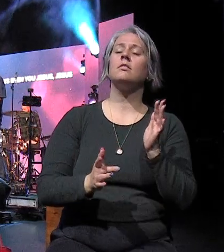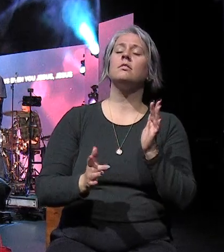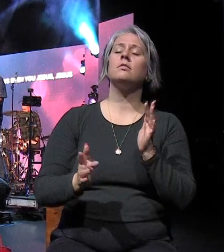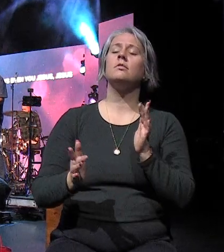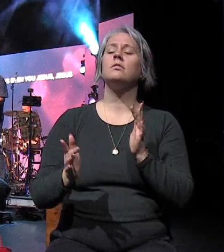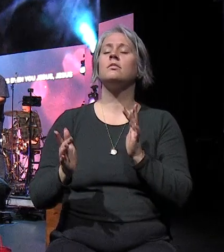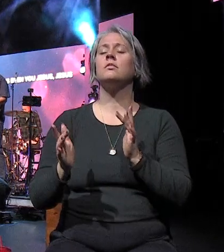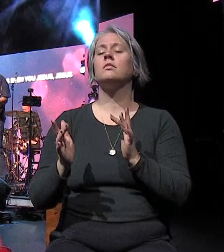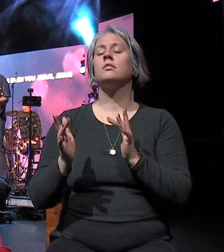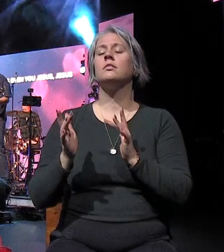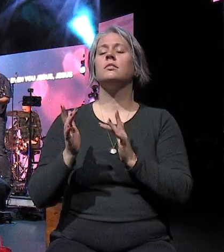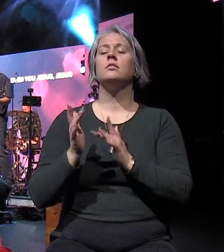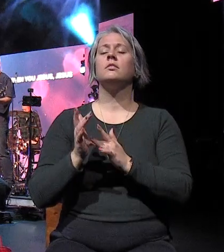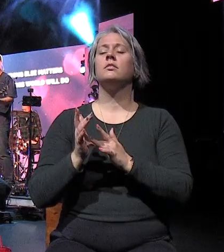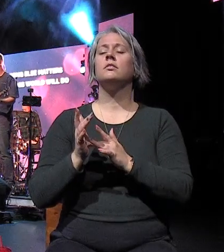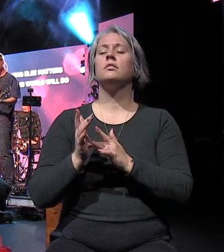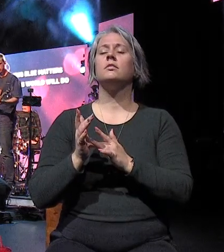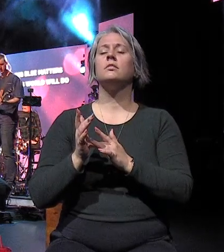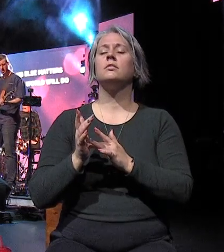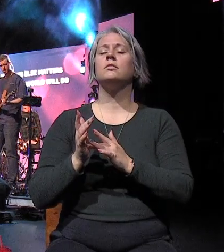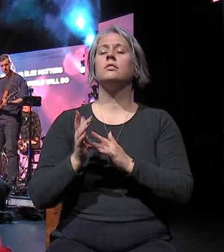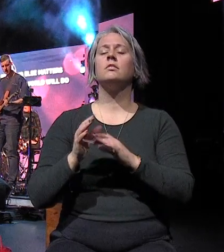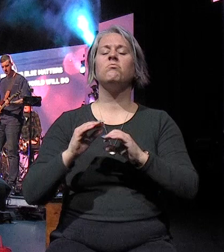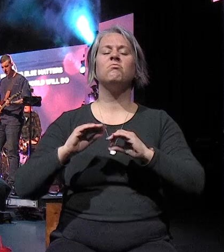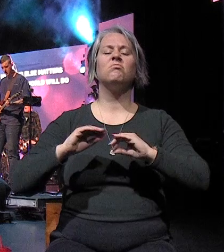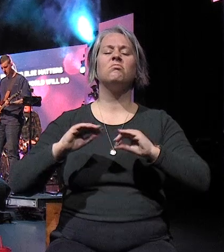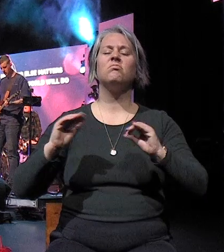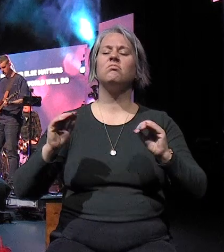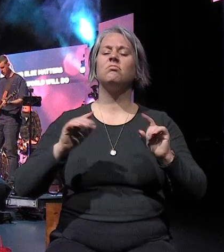Jesus, nothing else